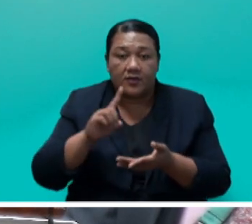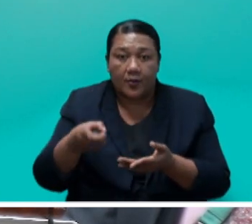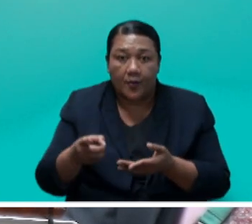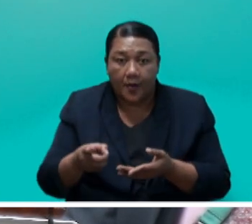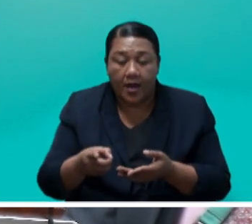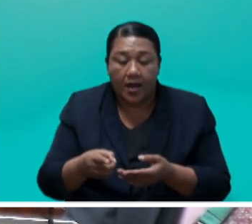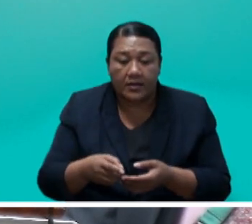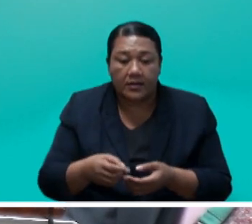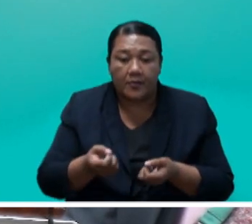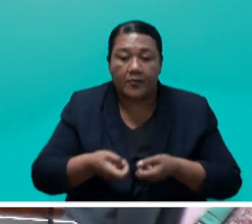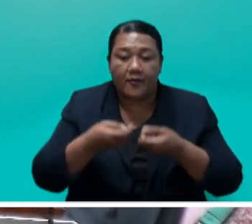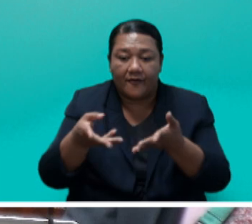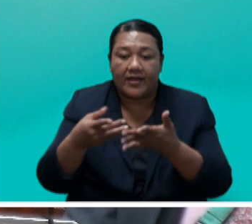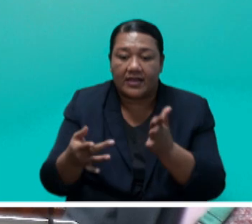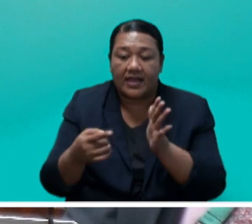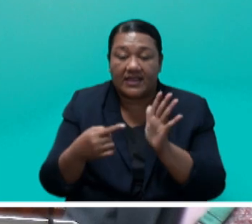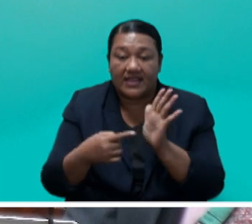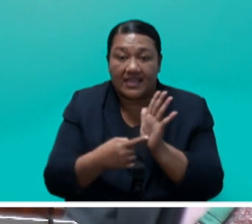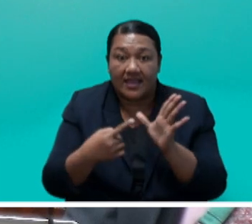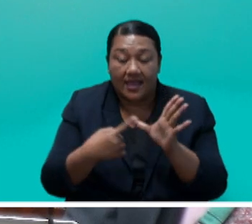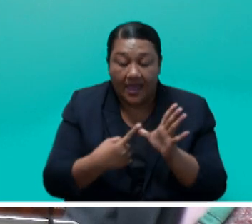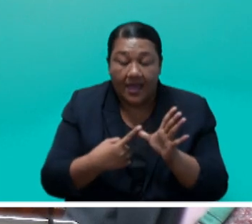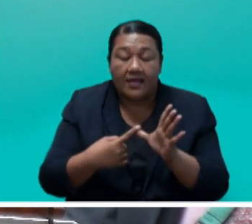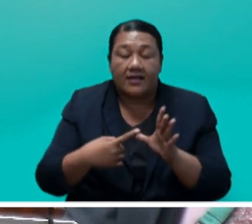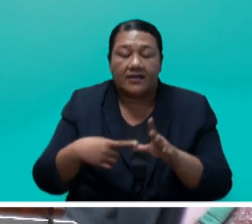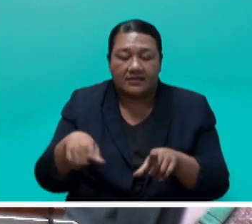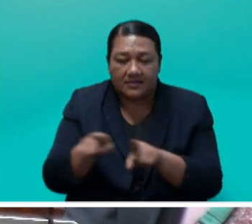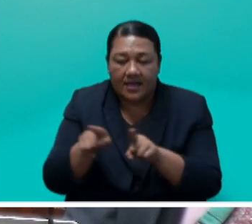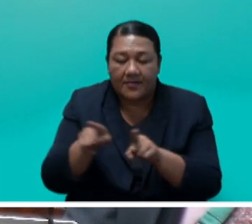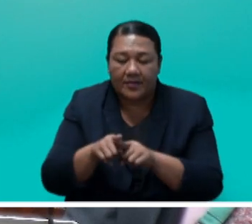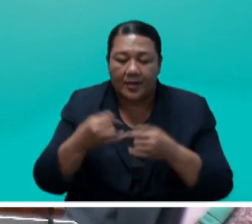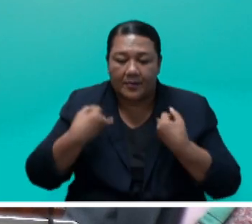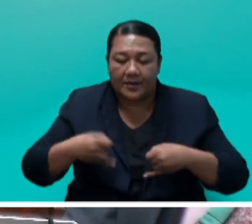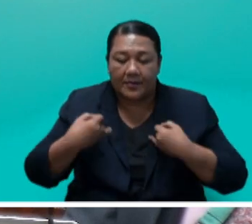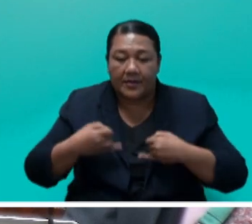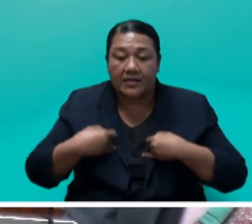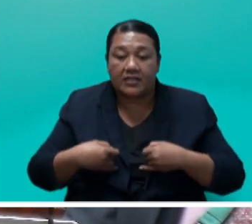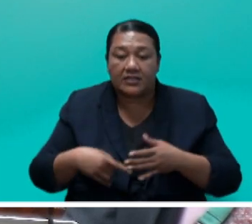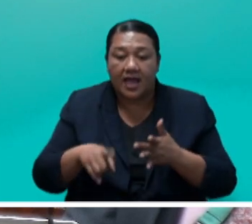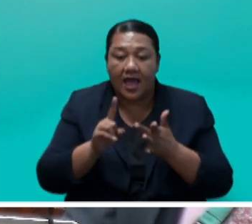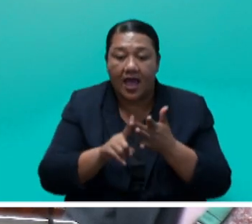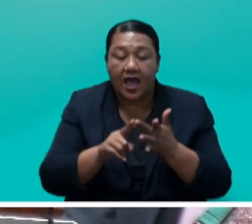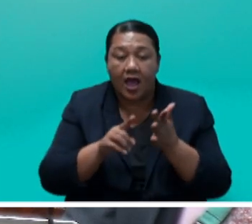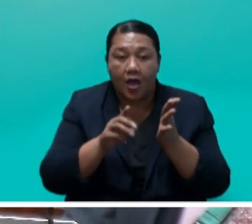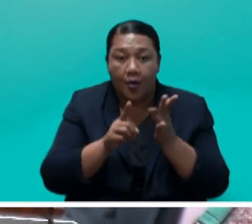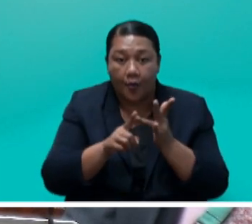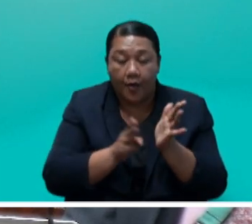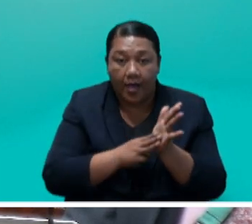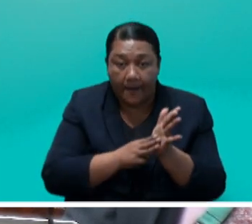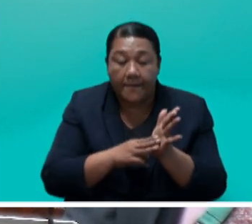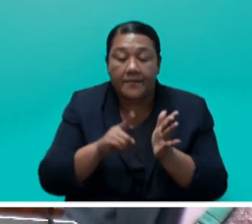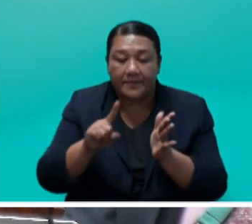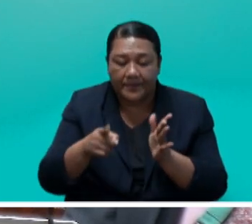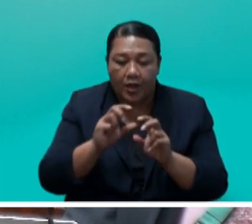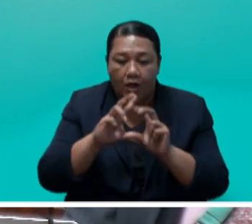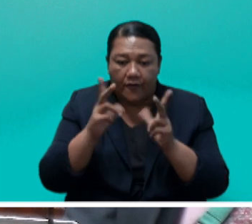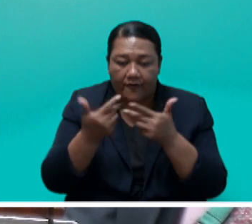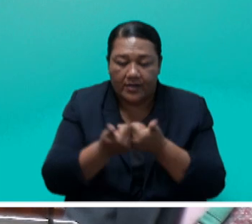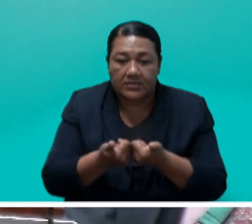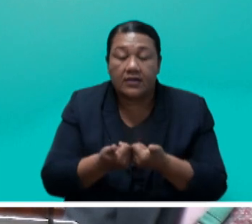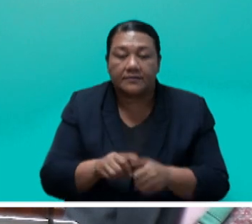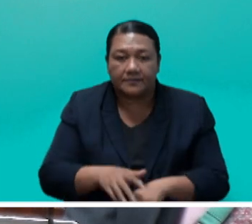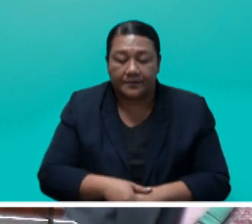providing technical assistance, capacity building, and facilitating the implementation of IMO conventions and standards. It will